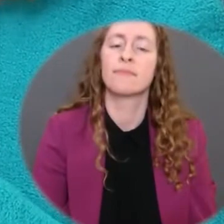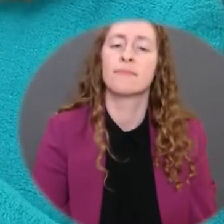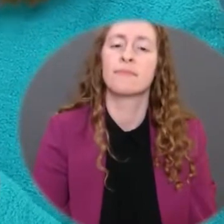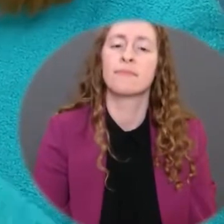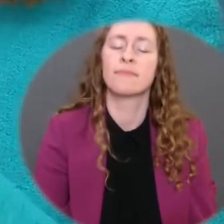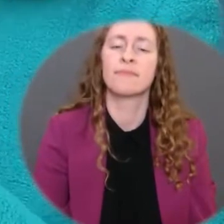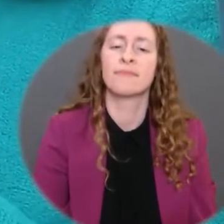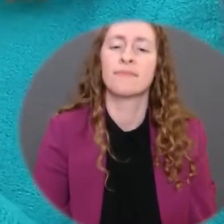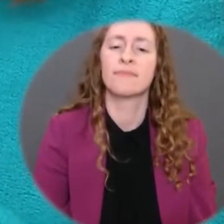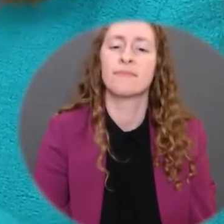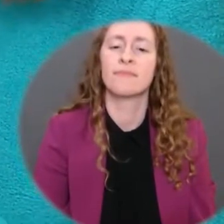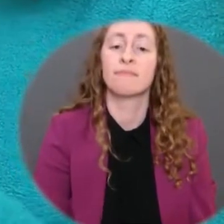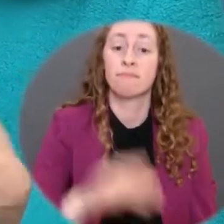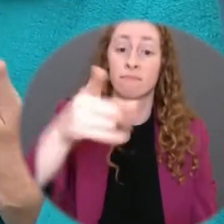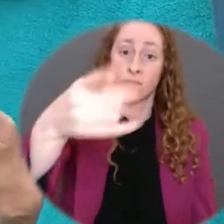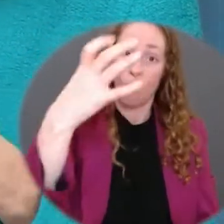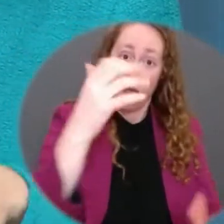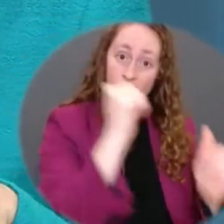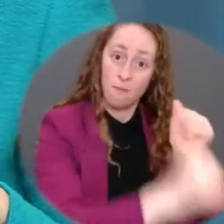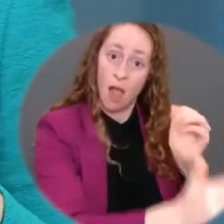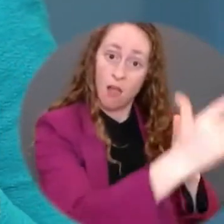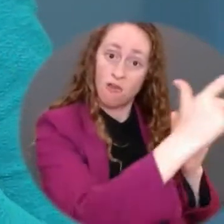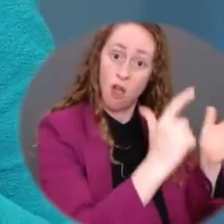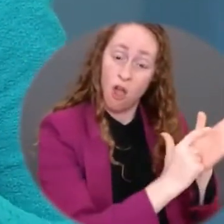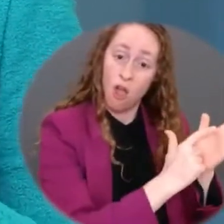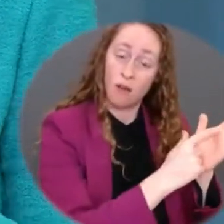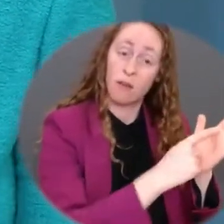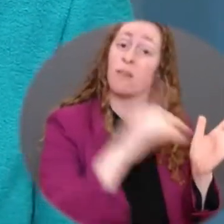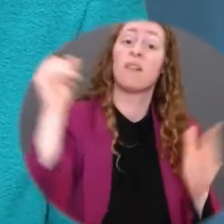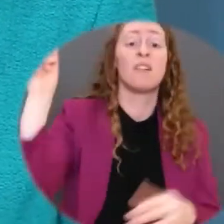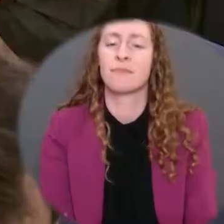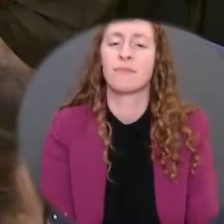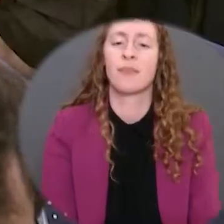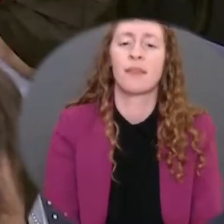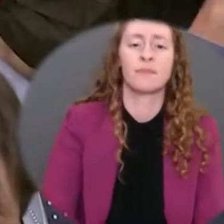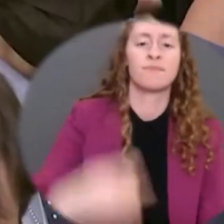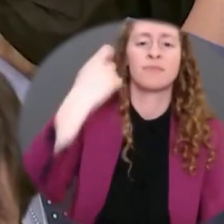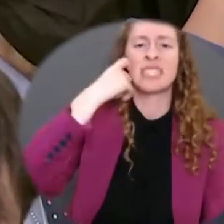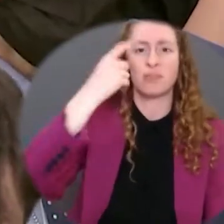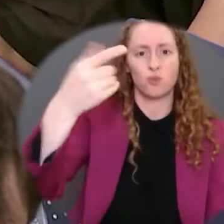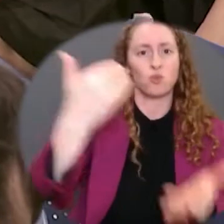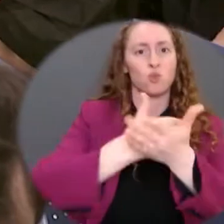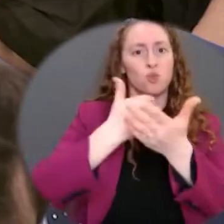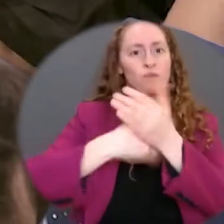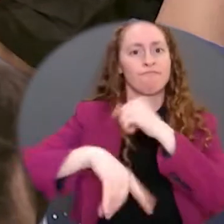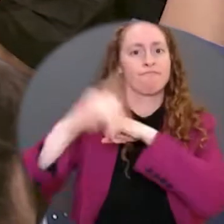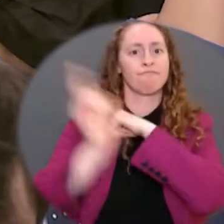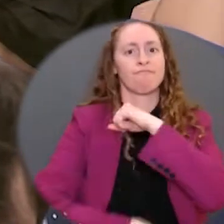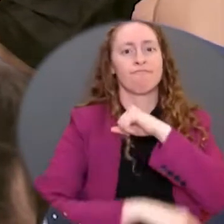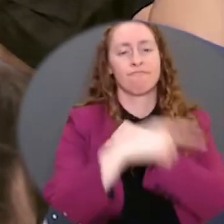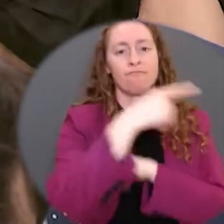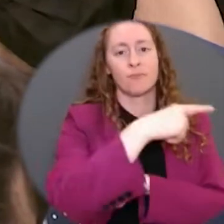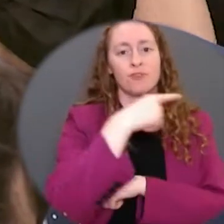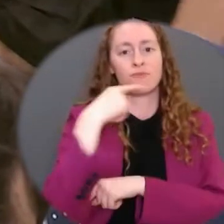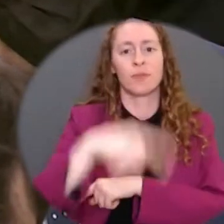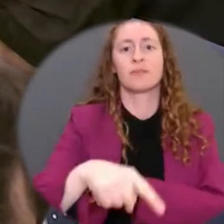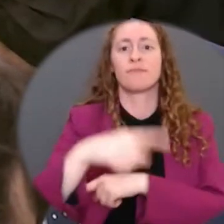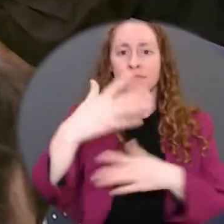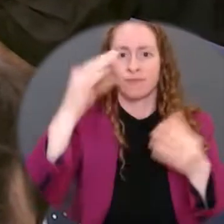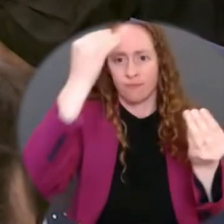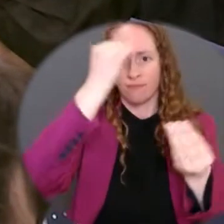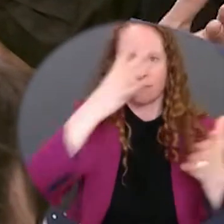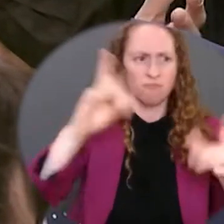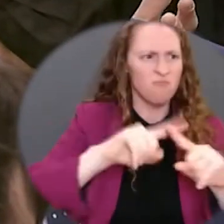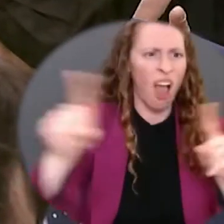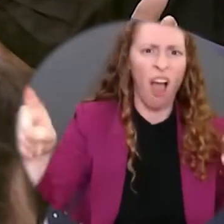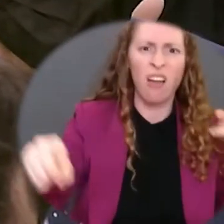action, we would need more Democratic senators. But China last week cut tariffs on coal from Russia coming in